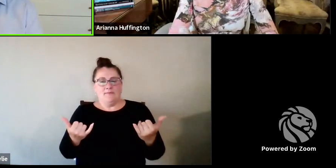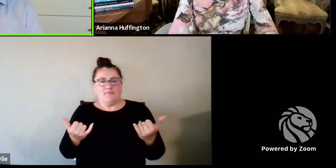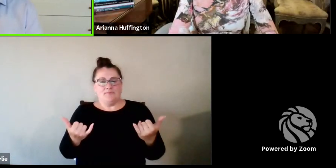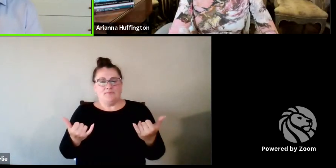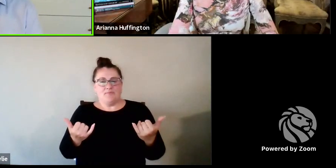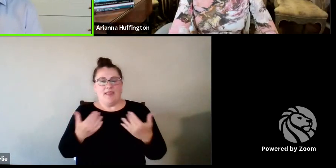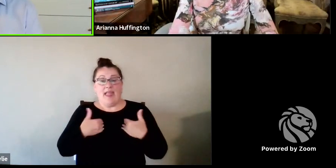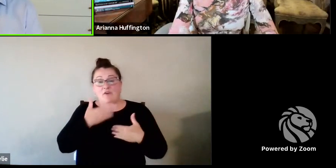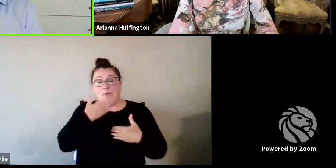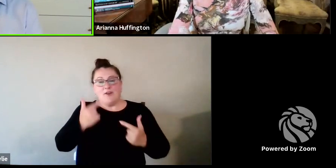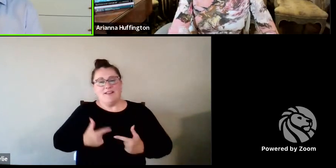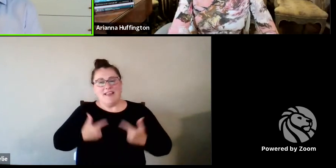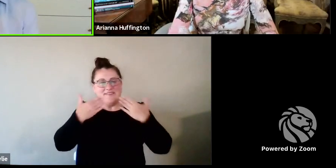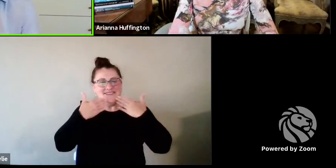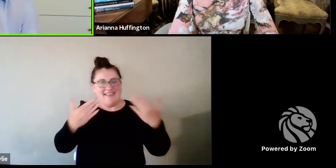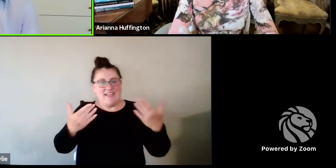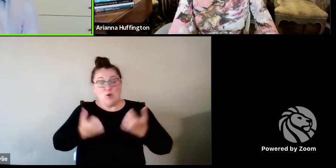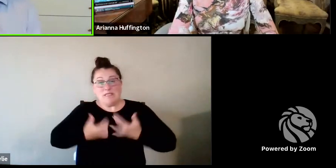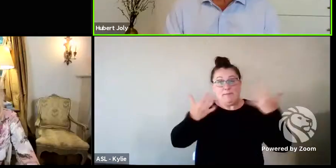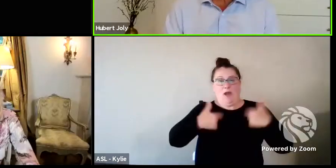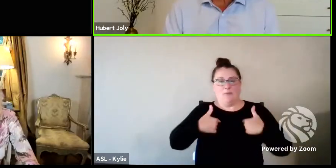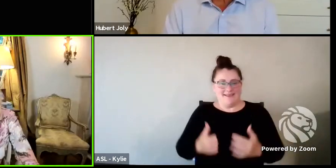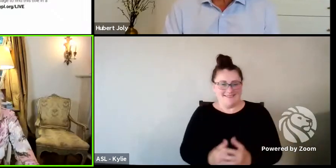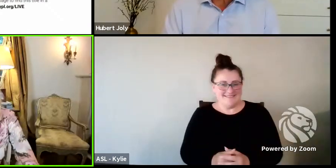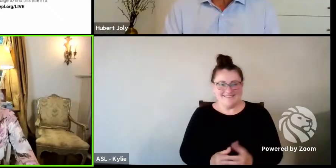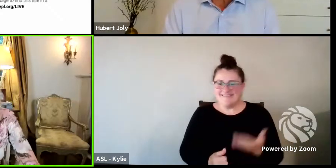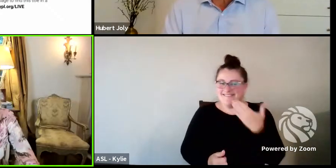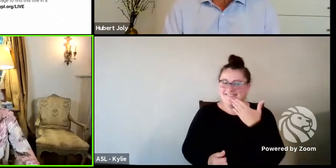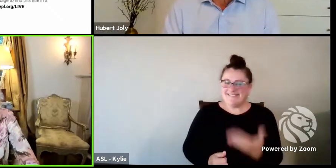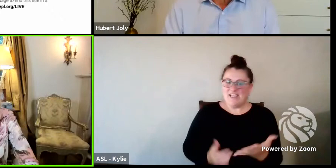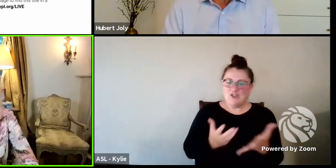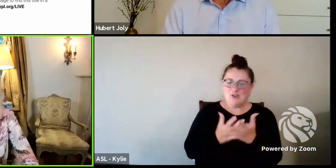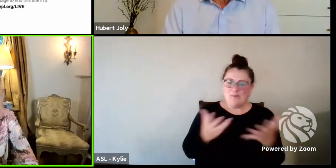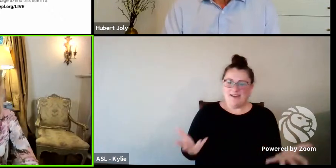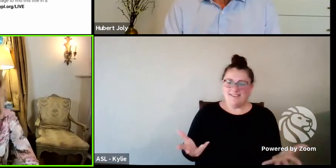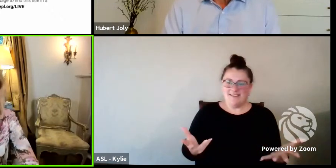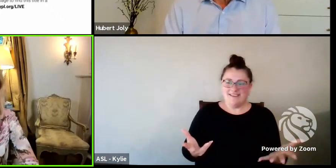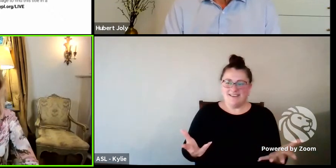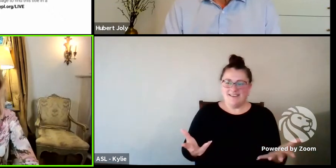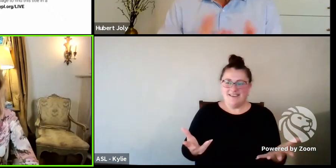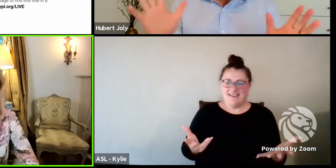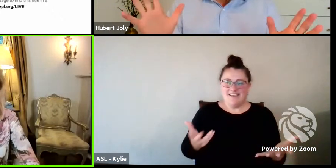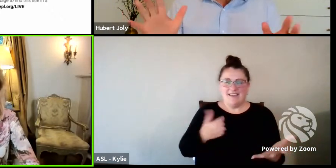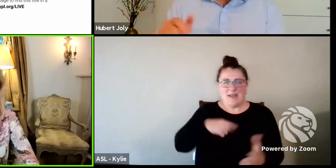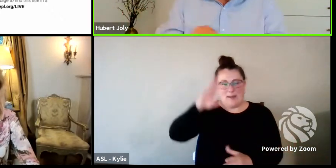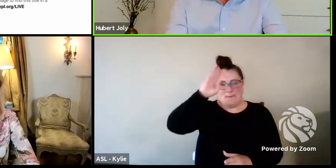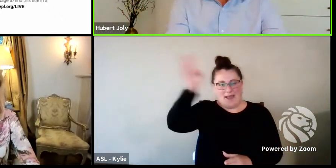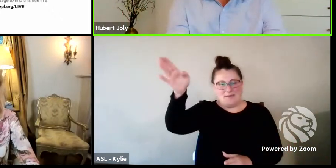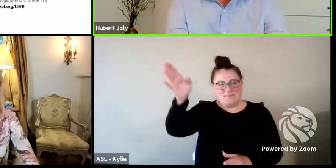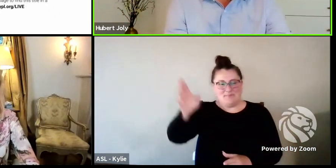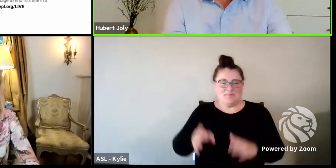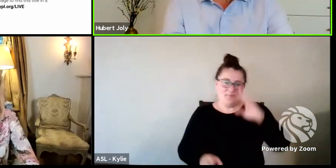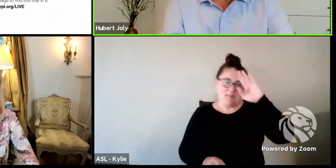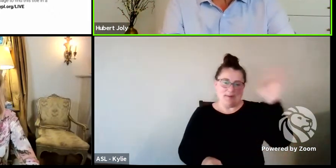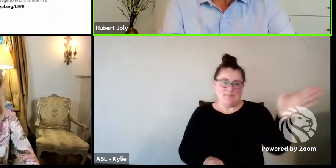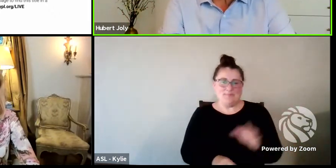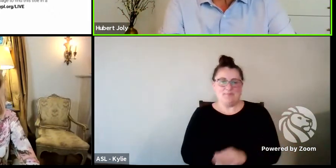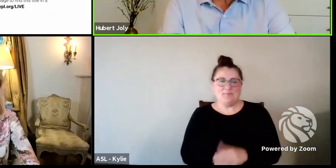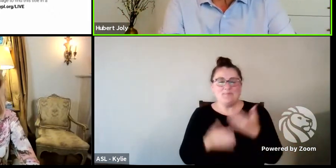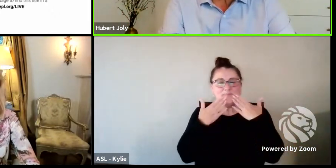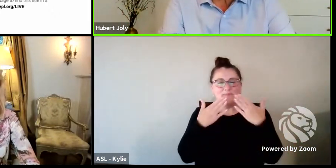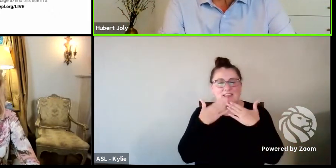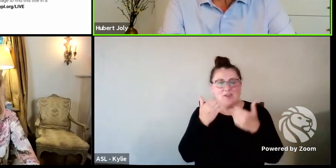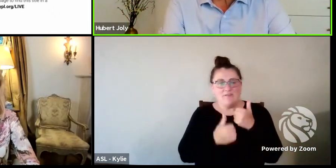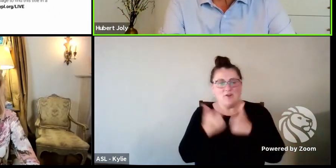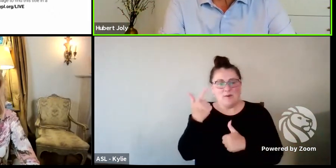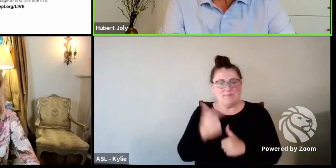have a better life. So thank you. You inspire me. Thank you so much. A bientôt. Thank you. A bientôt. Thank you. Thank you,